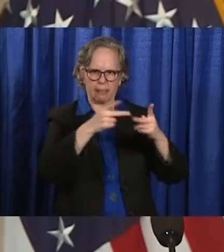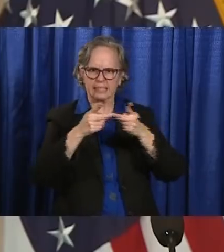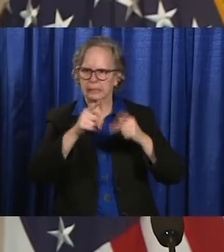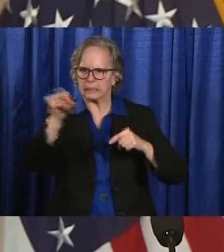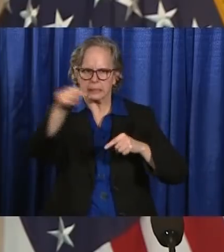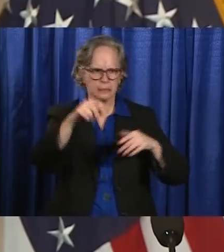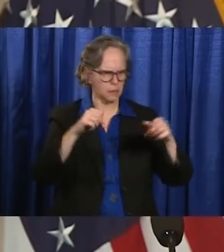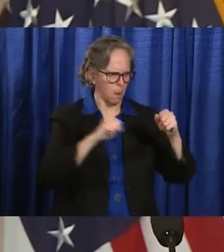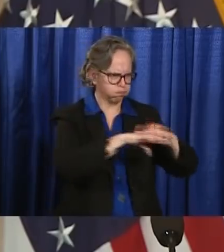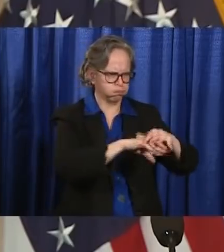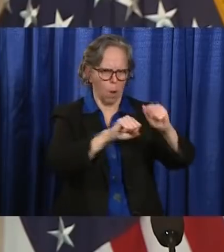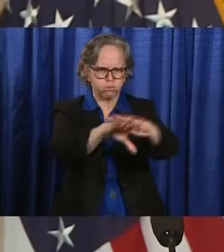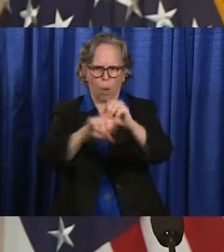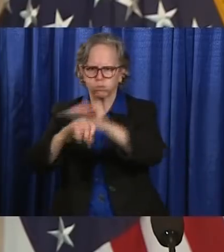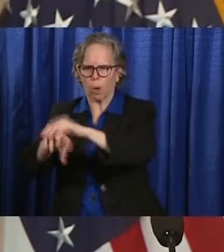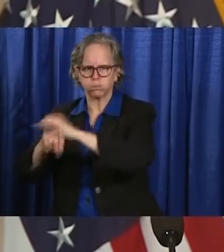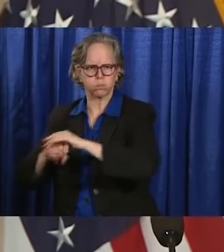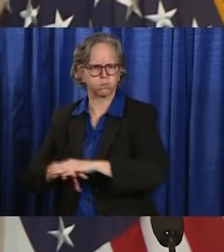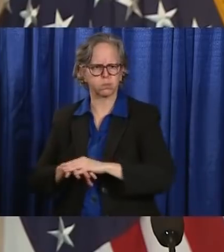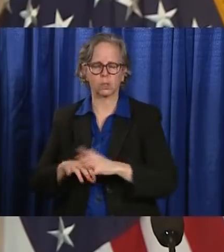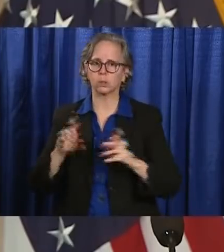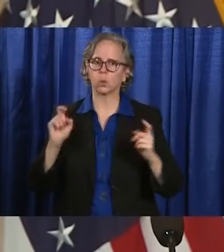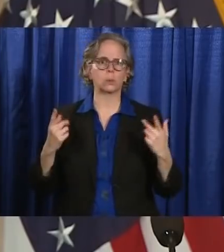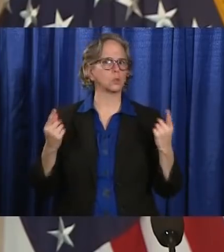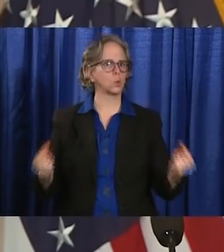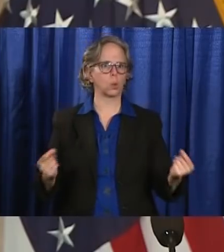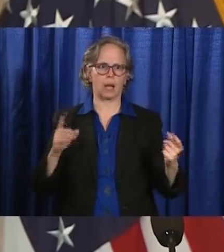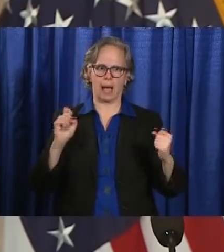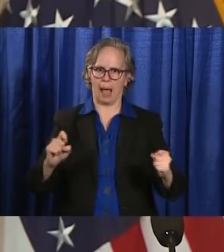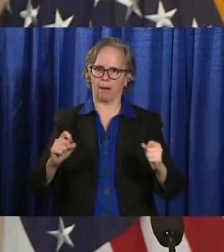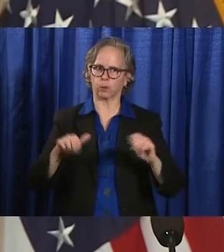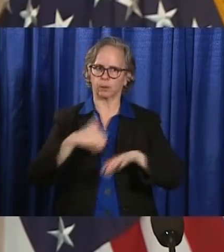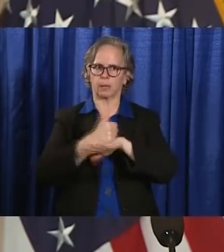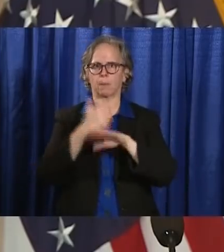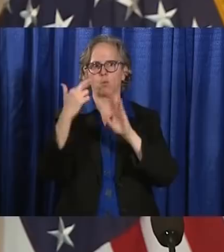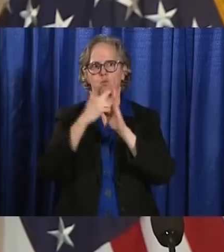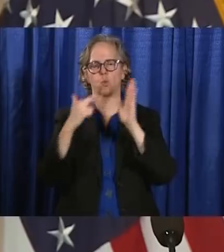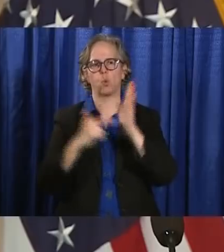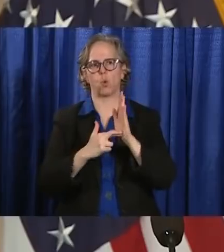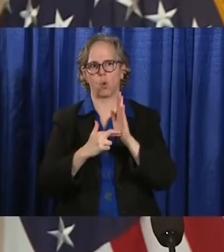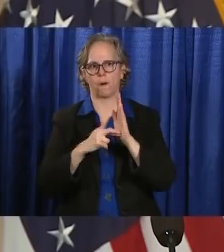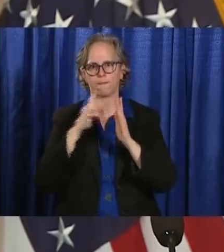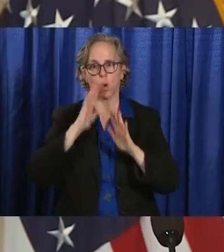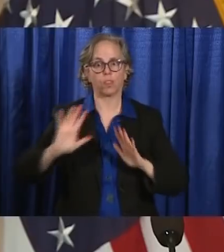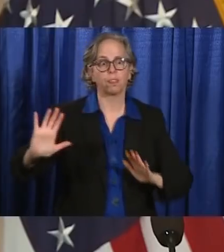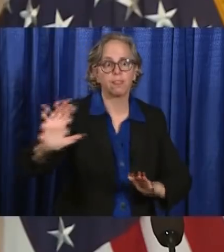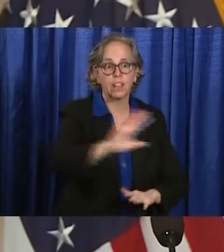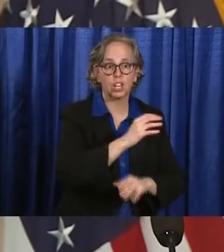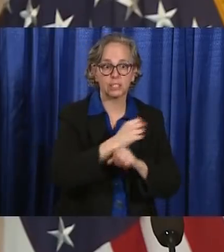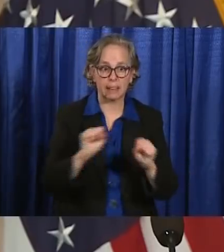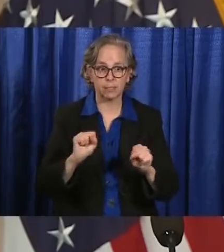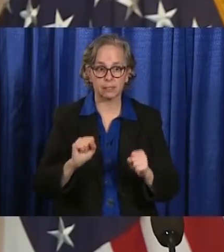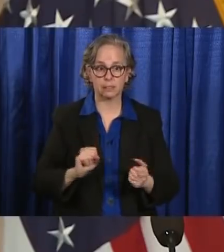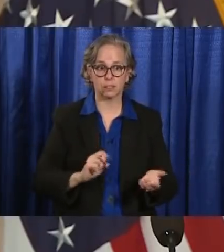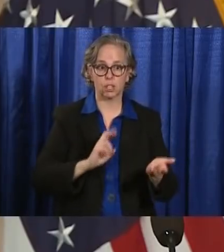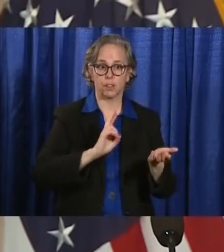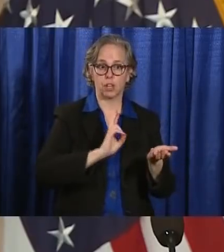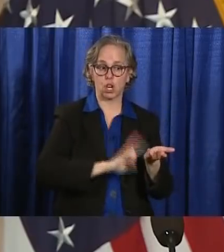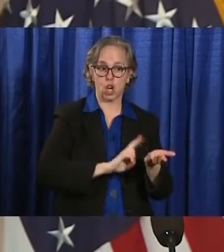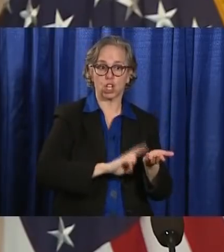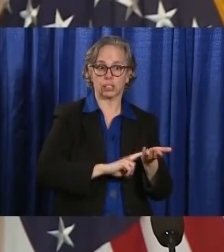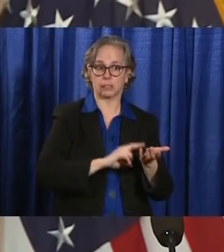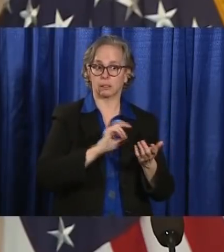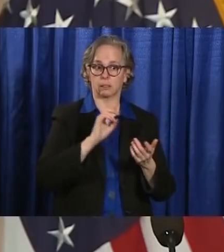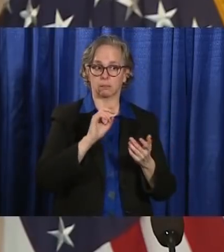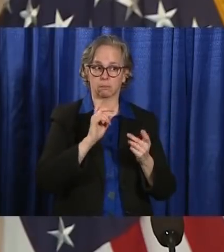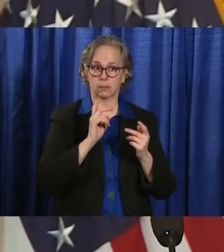the safety of the residents within all of these settings. With our nursing facilities, we discontinued visitation unless it